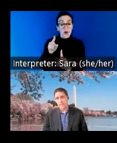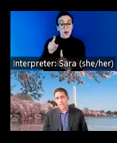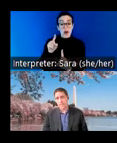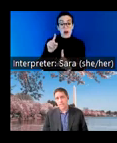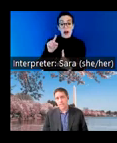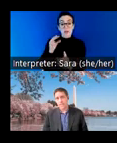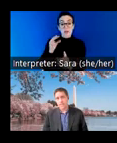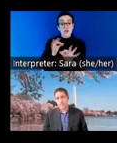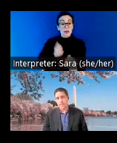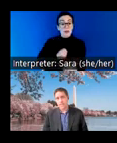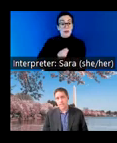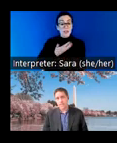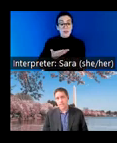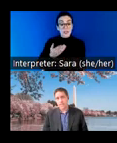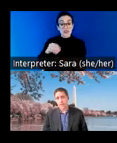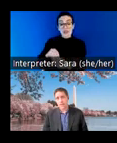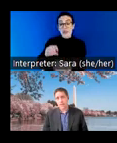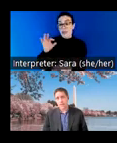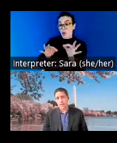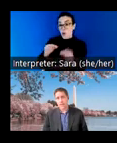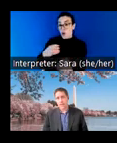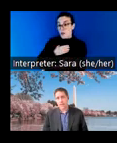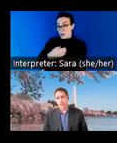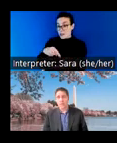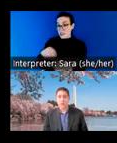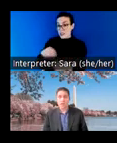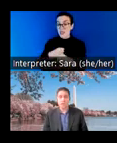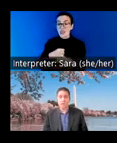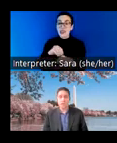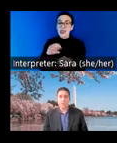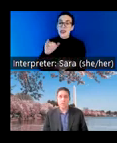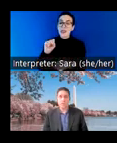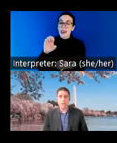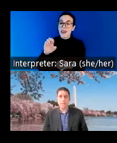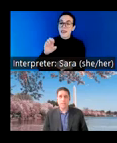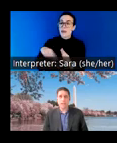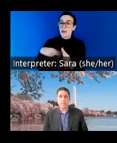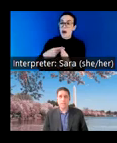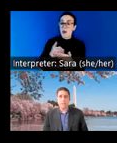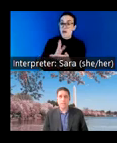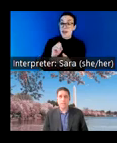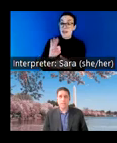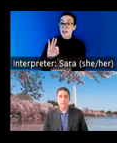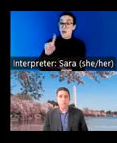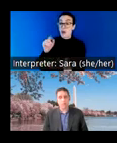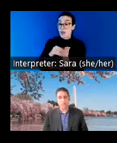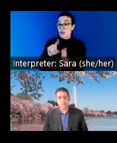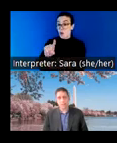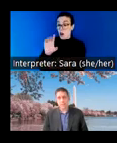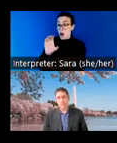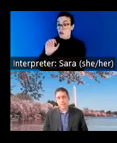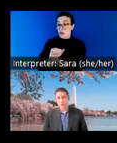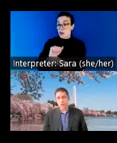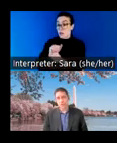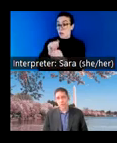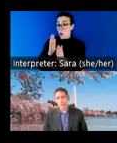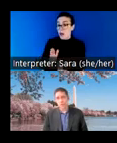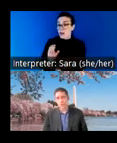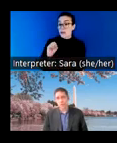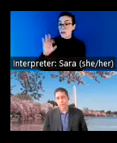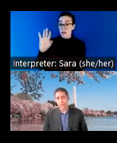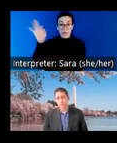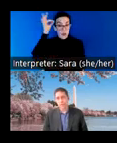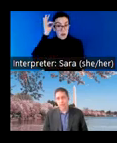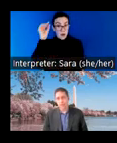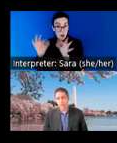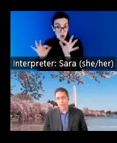this past year in a case about the rights of 1,100 employees of the federal courts. These are